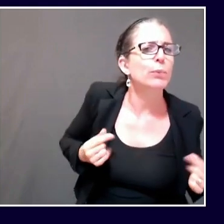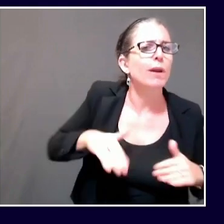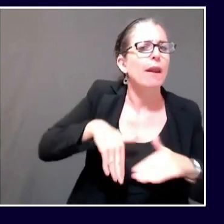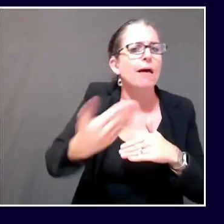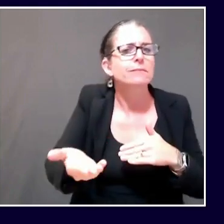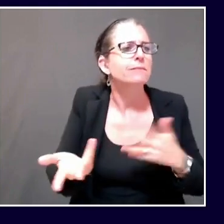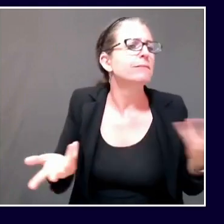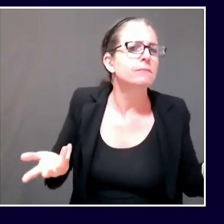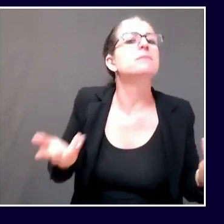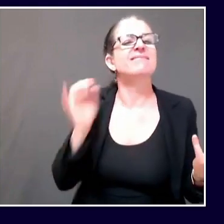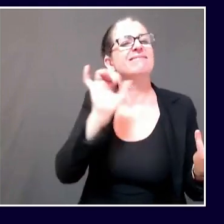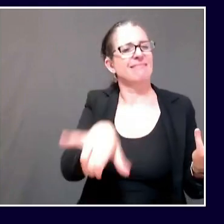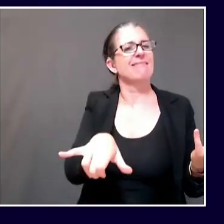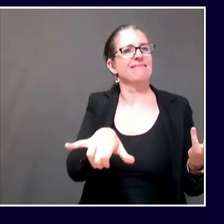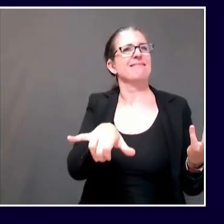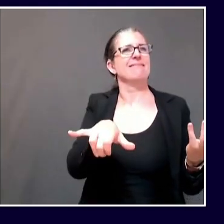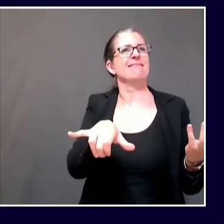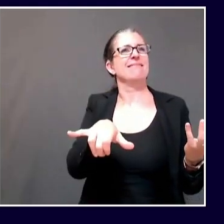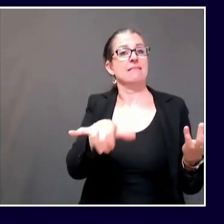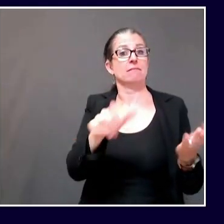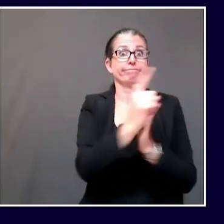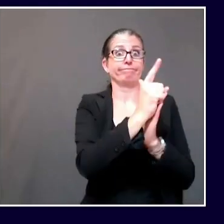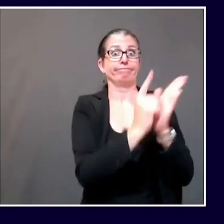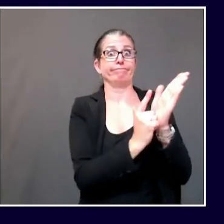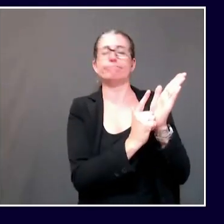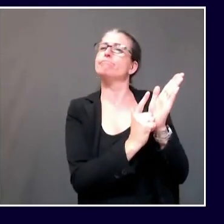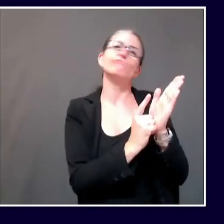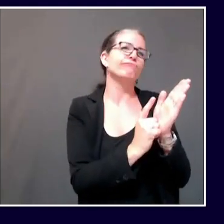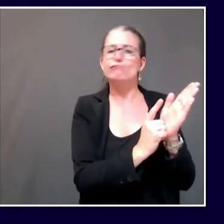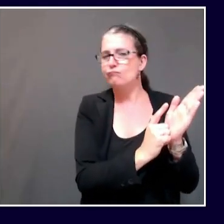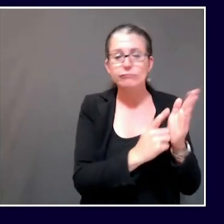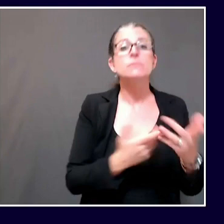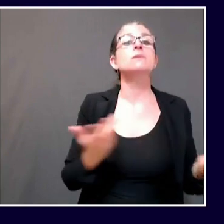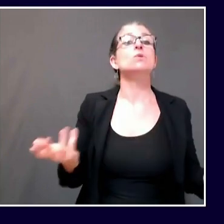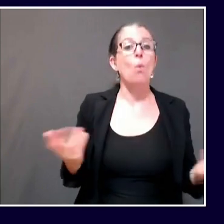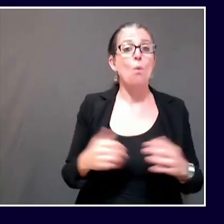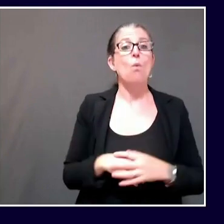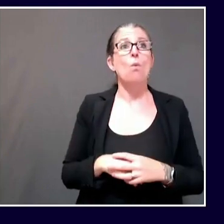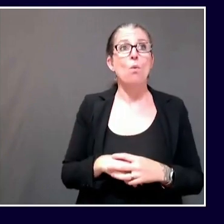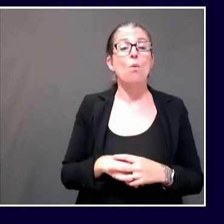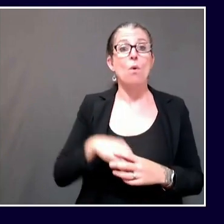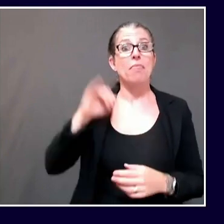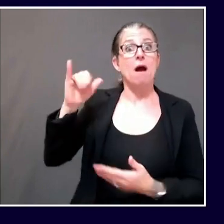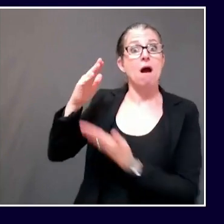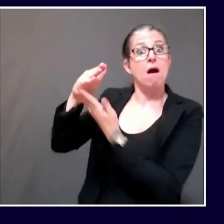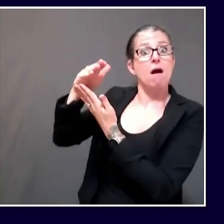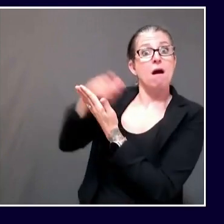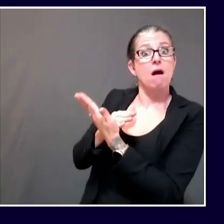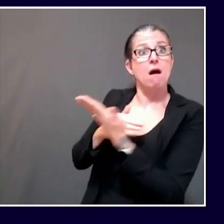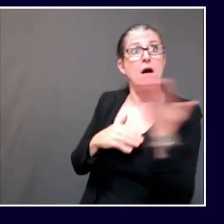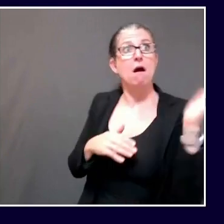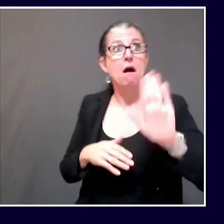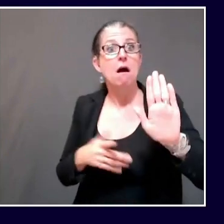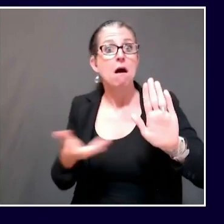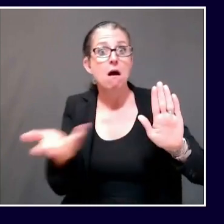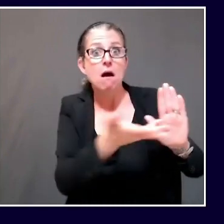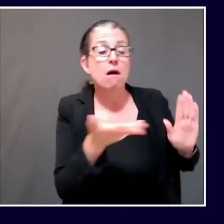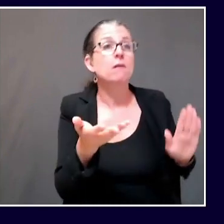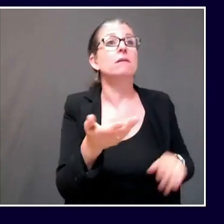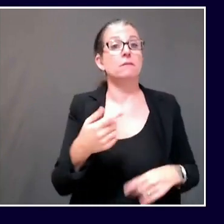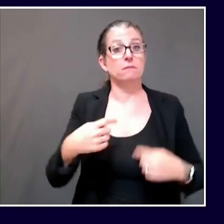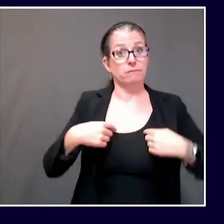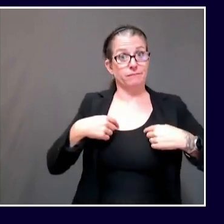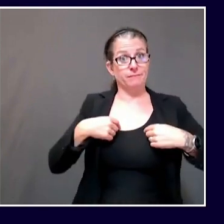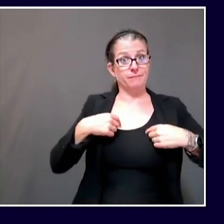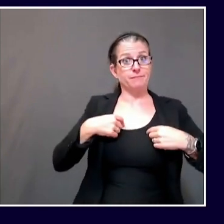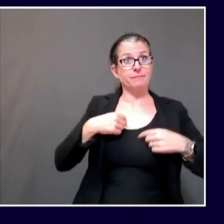certain situations, interacting with such an individual where voices can get raised could actually generate more transmission.